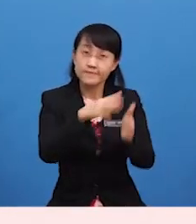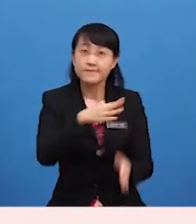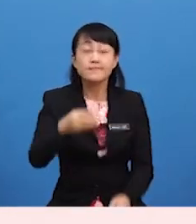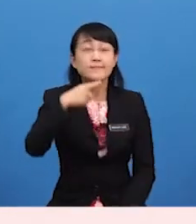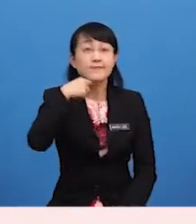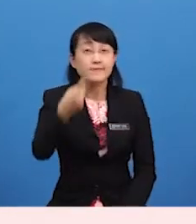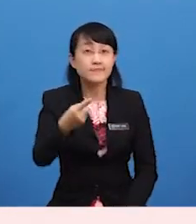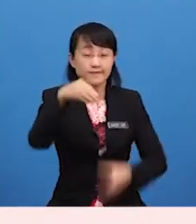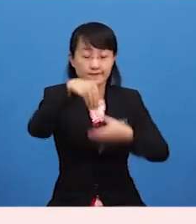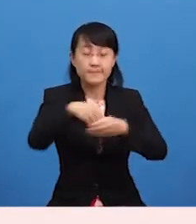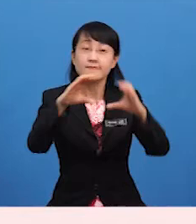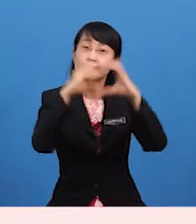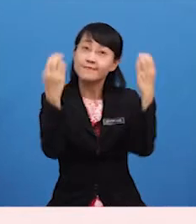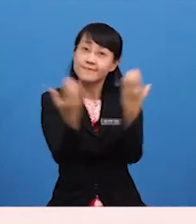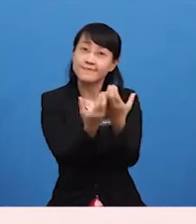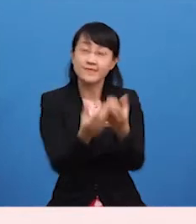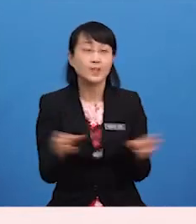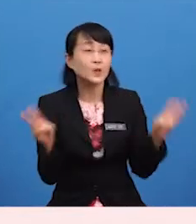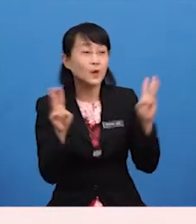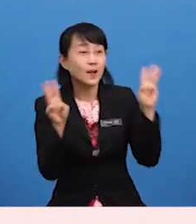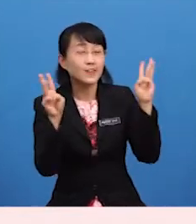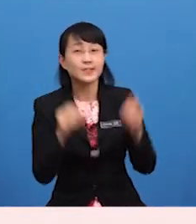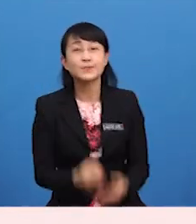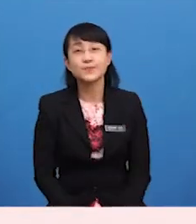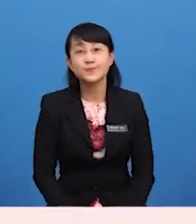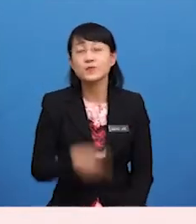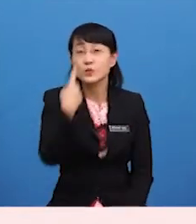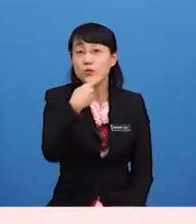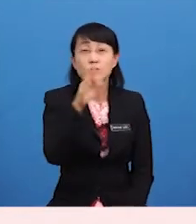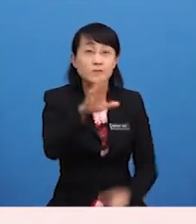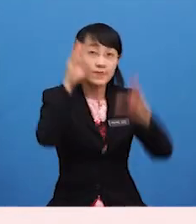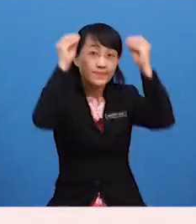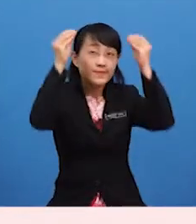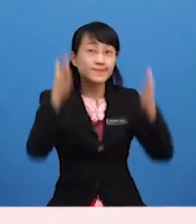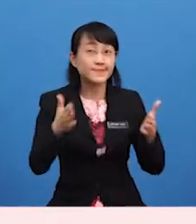in my class. Wow, okay. Who's your teacher?